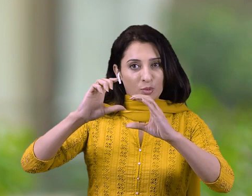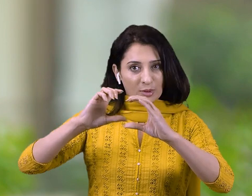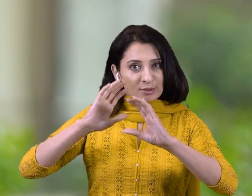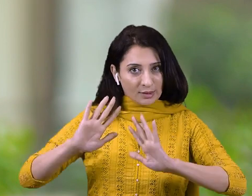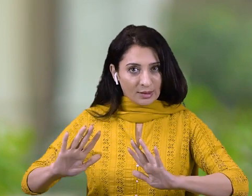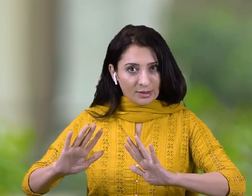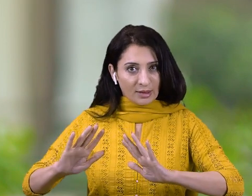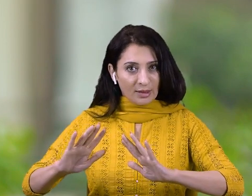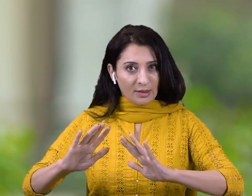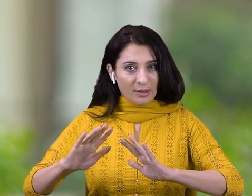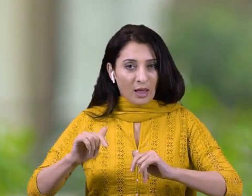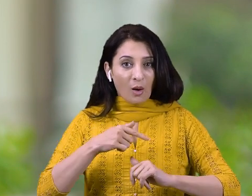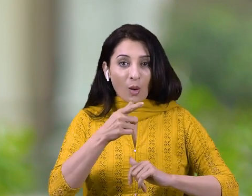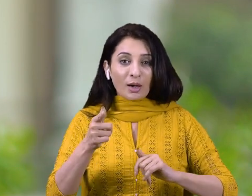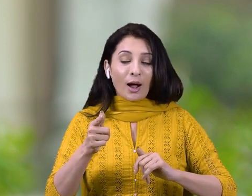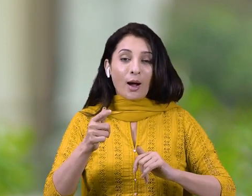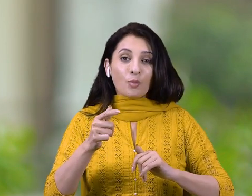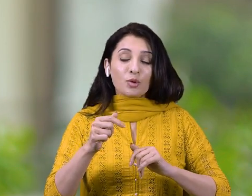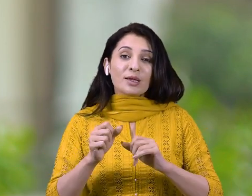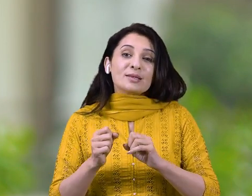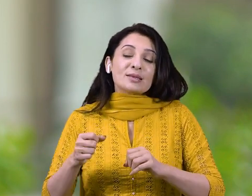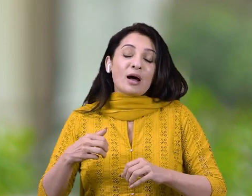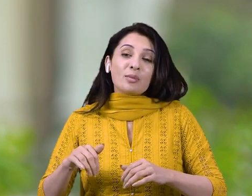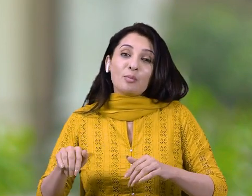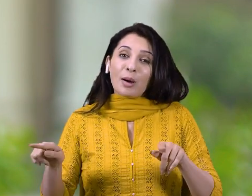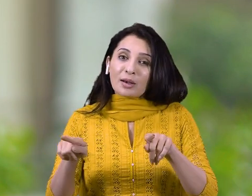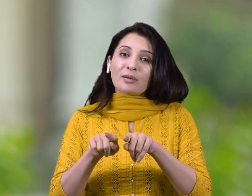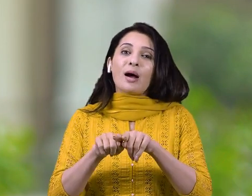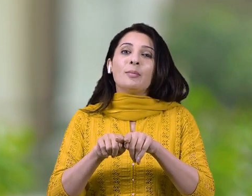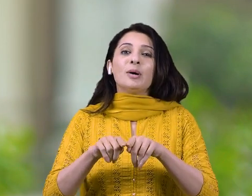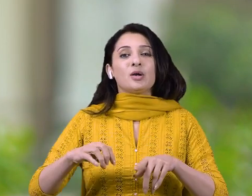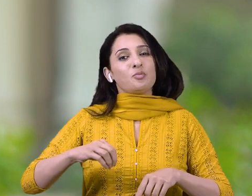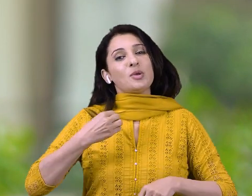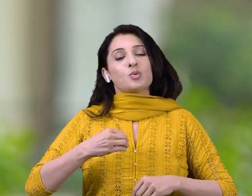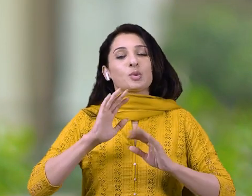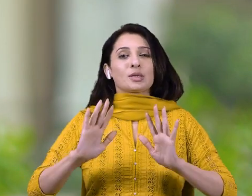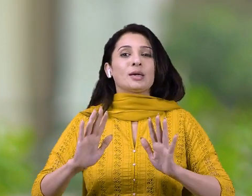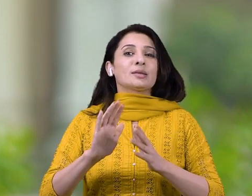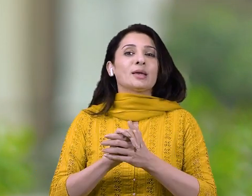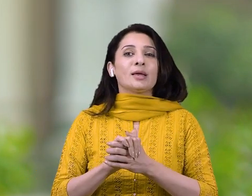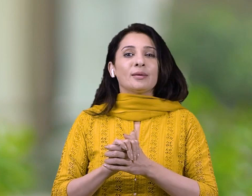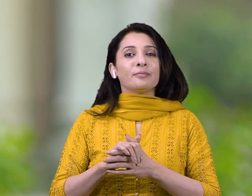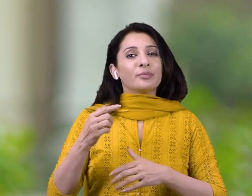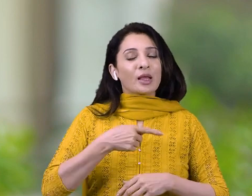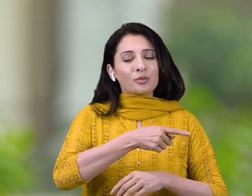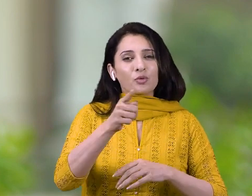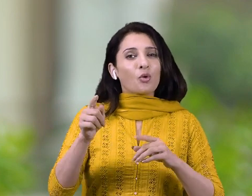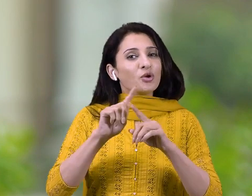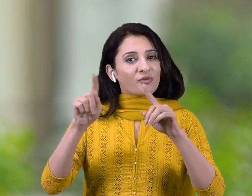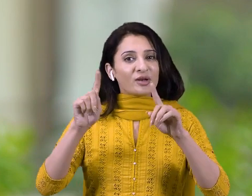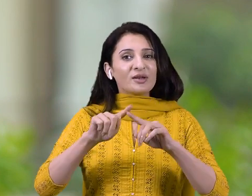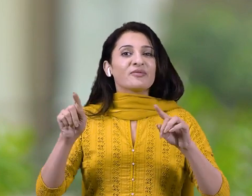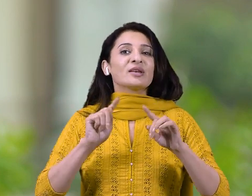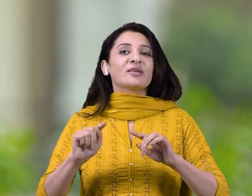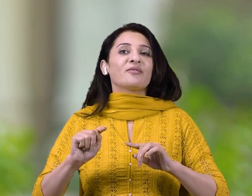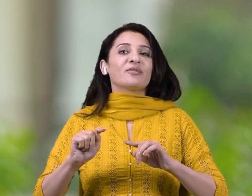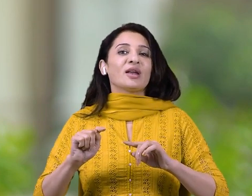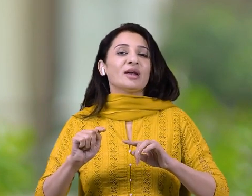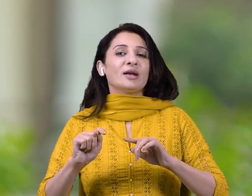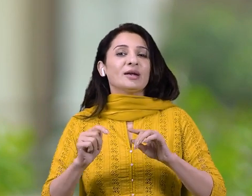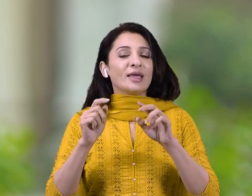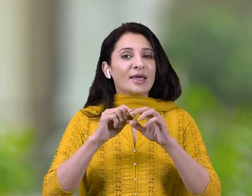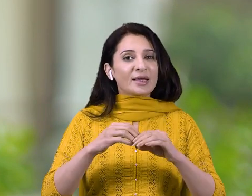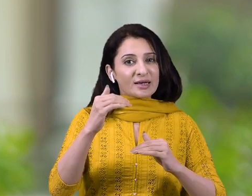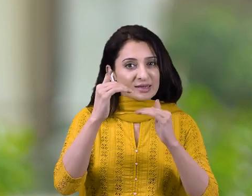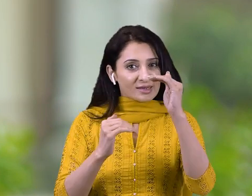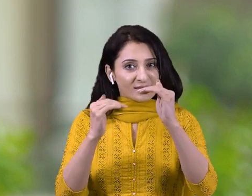you're interacting with the student body, you can actually instill that empathy within them, because each and every single person has a different threshold. Each and